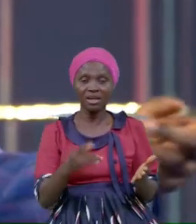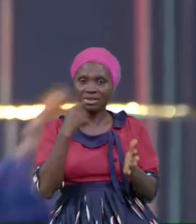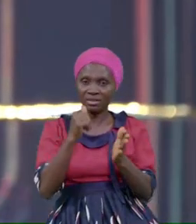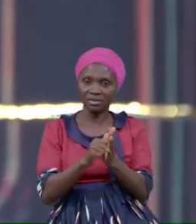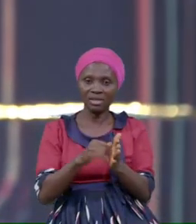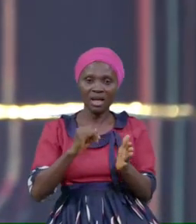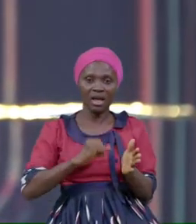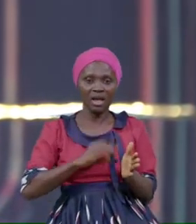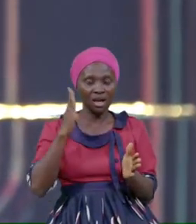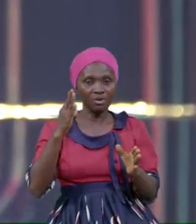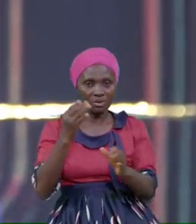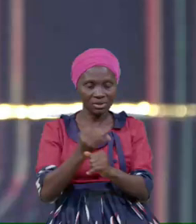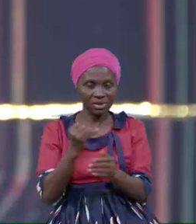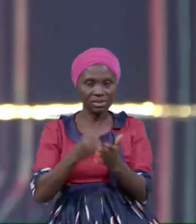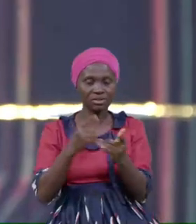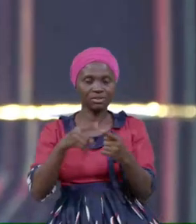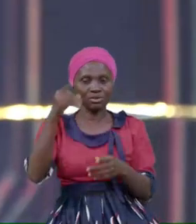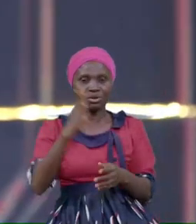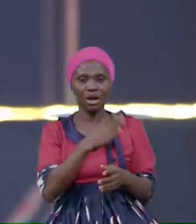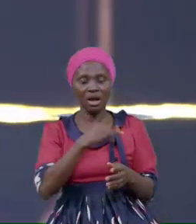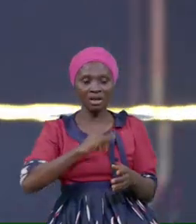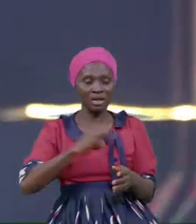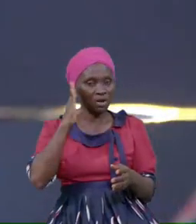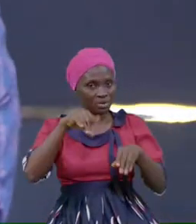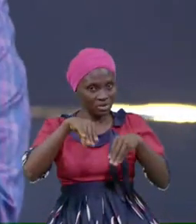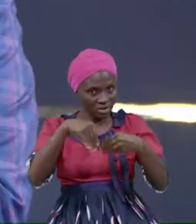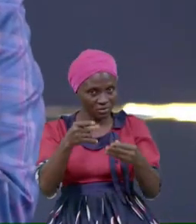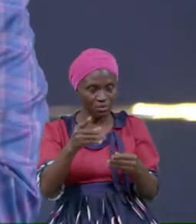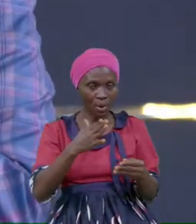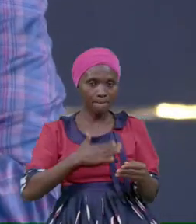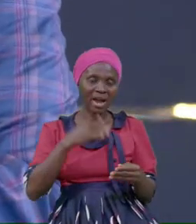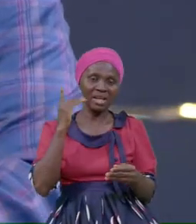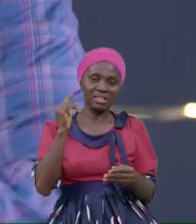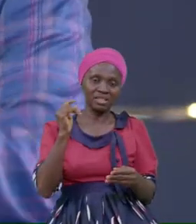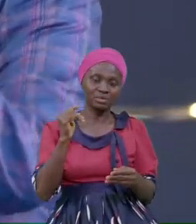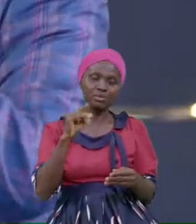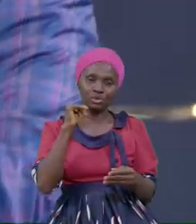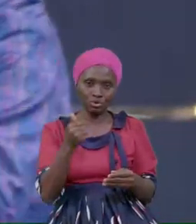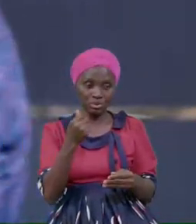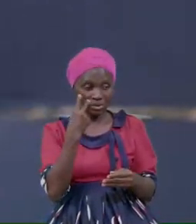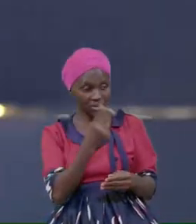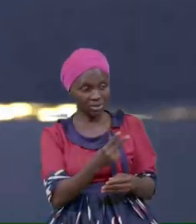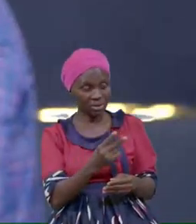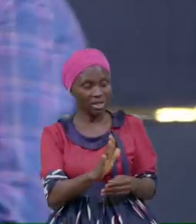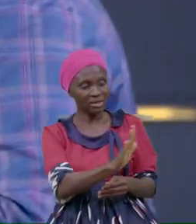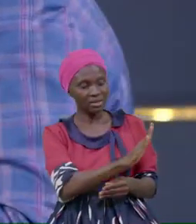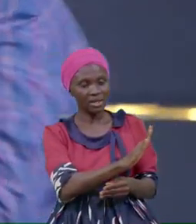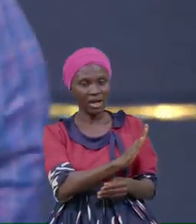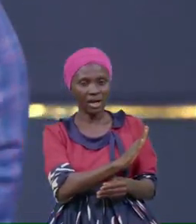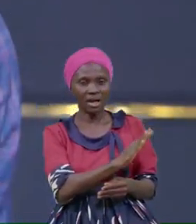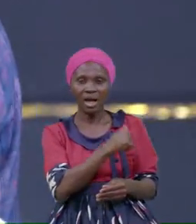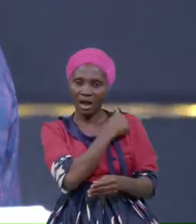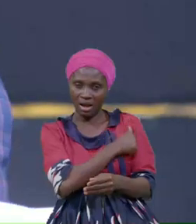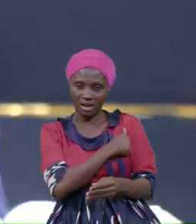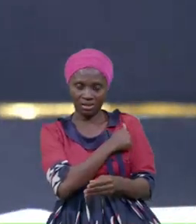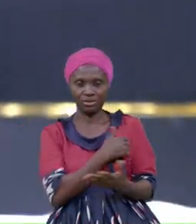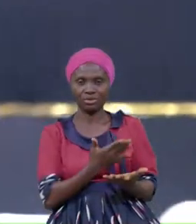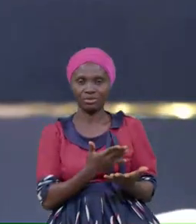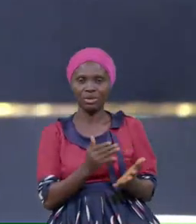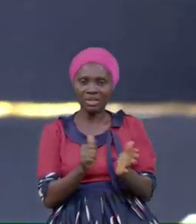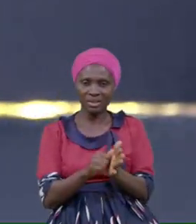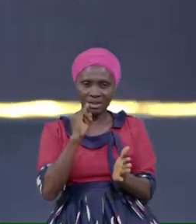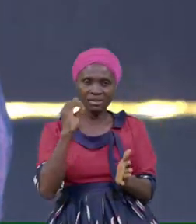tell you, I'll give you my testimony tomorrow. He saw their attitude. That's it. You see, when the grace of God is in